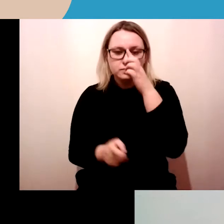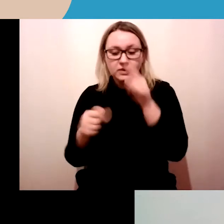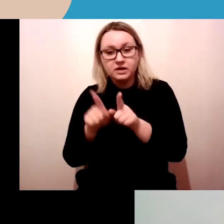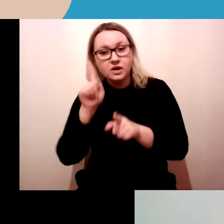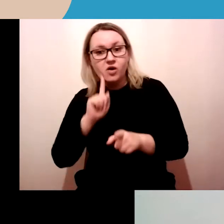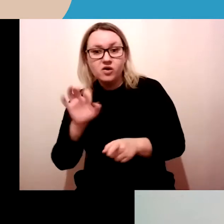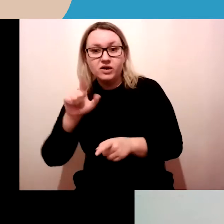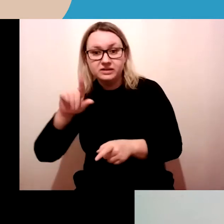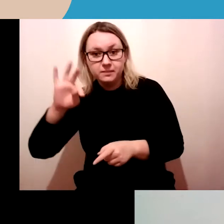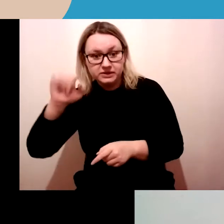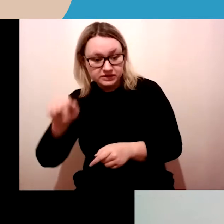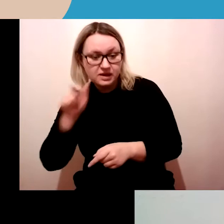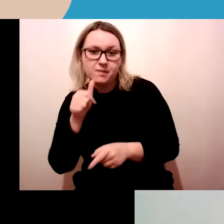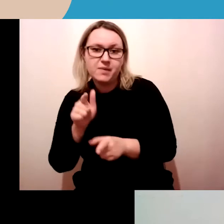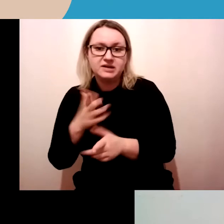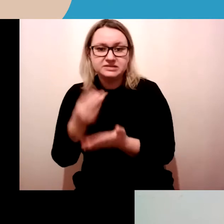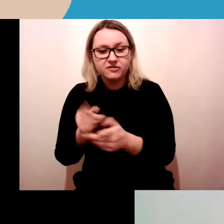the sexual orientation